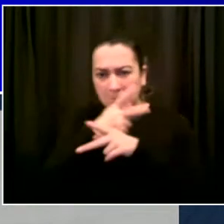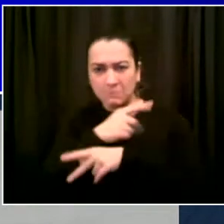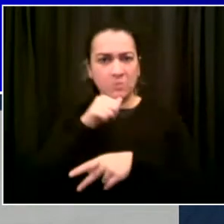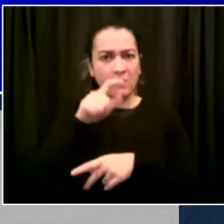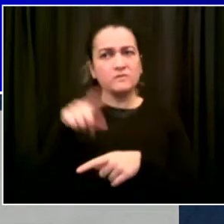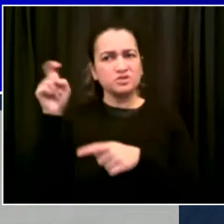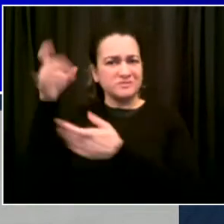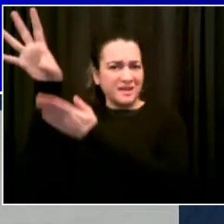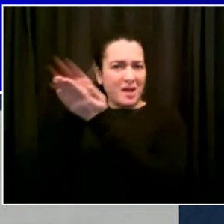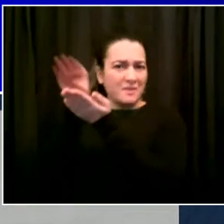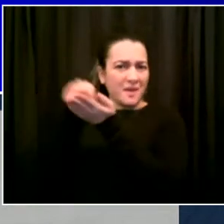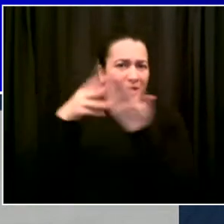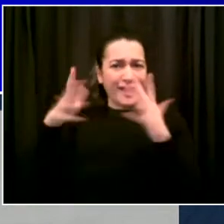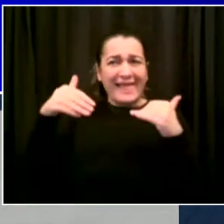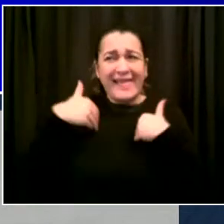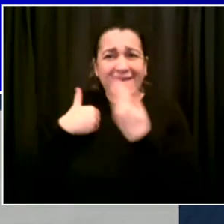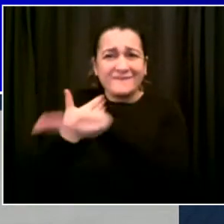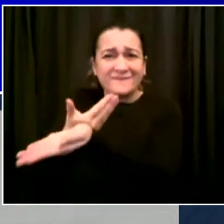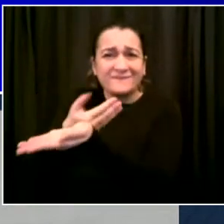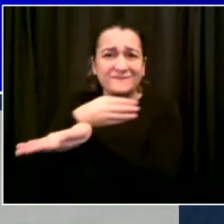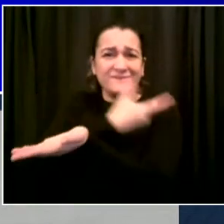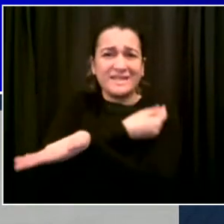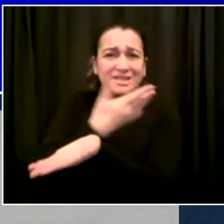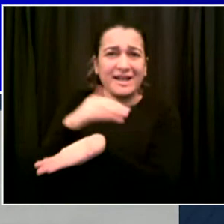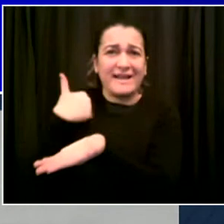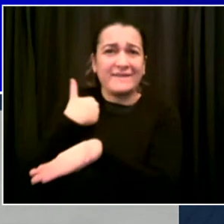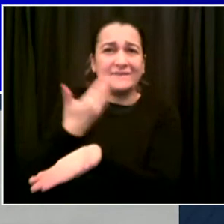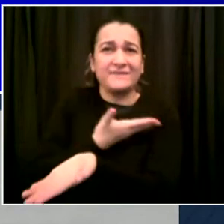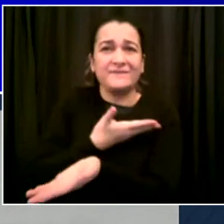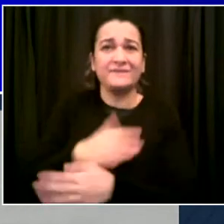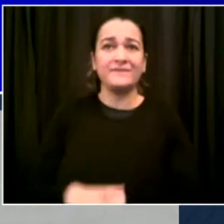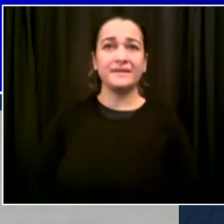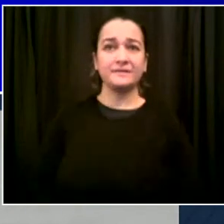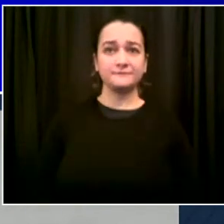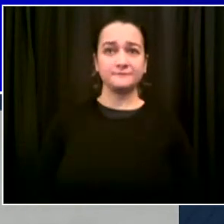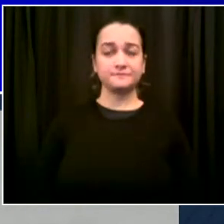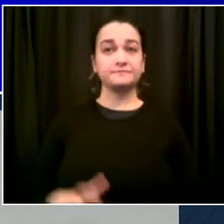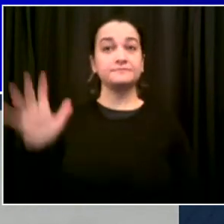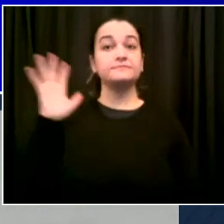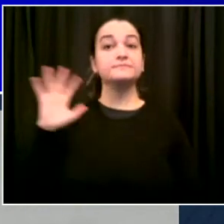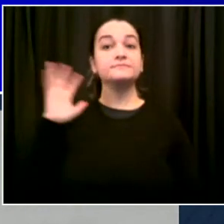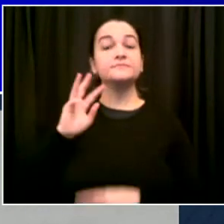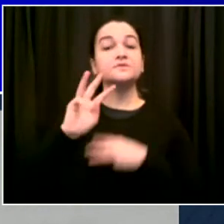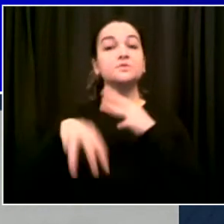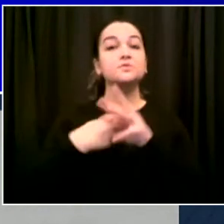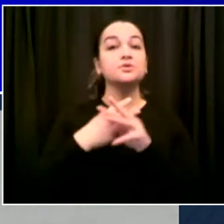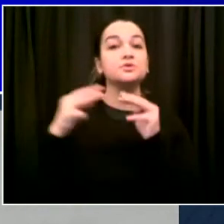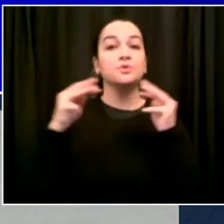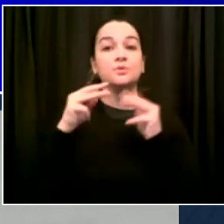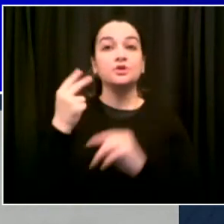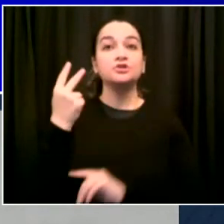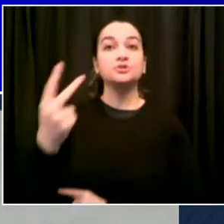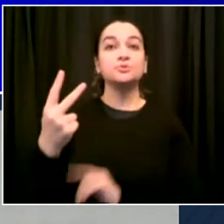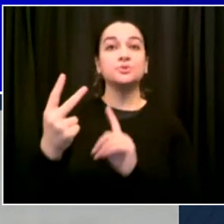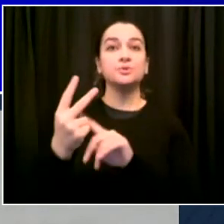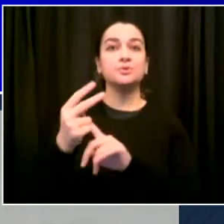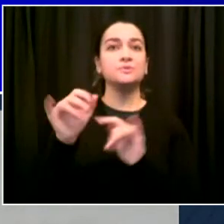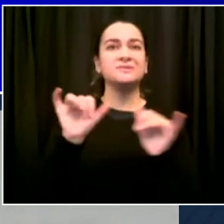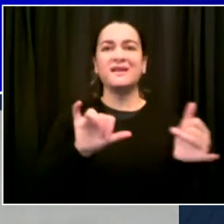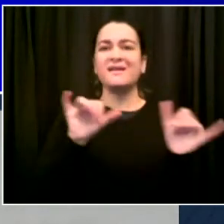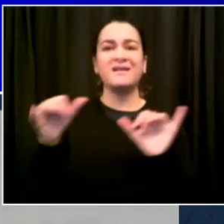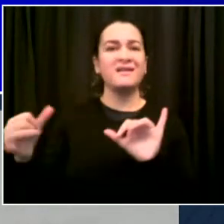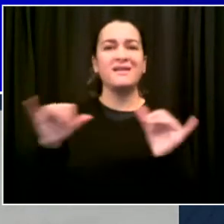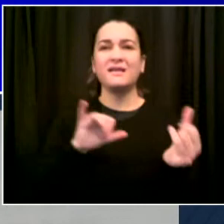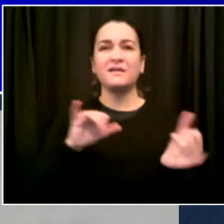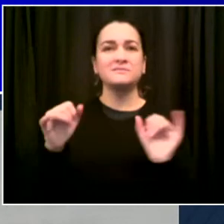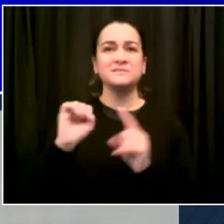Aircraft engines were made by the company Pratt & Whitney. Ford Motor Company didn't make aircraft engines at all. But they stepped forward and said,